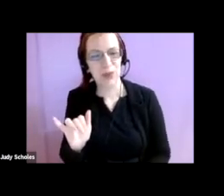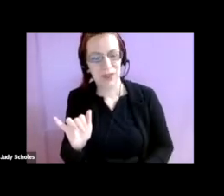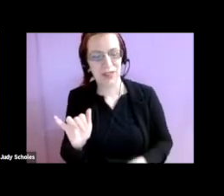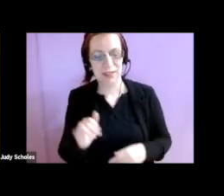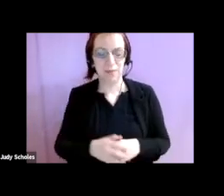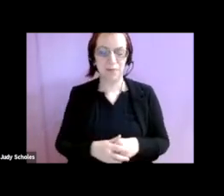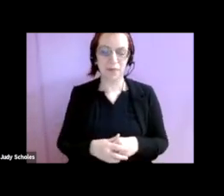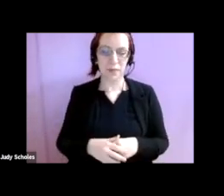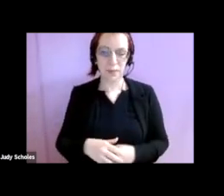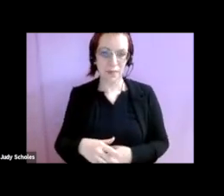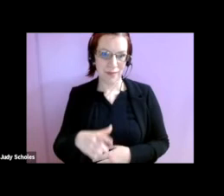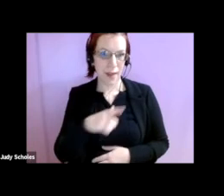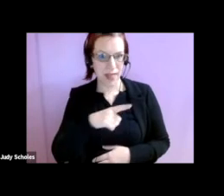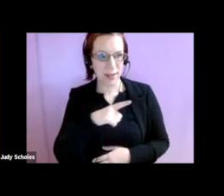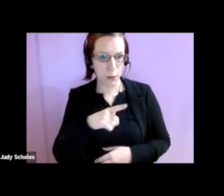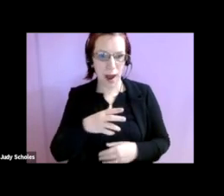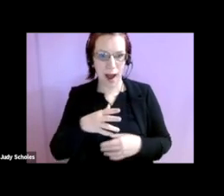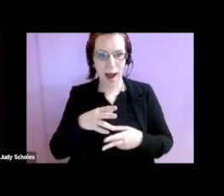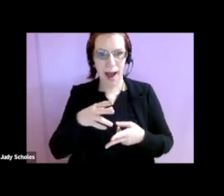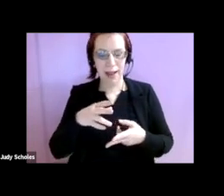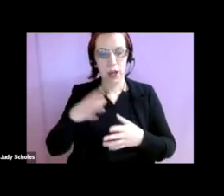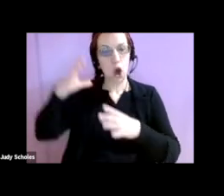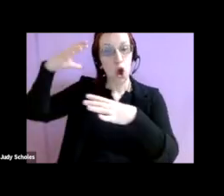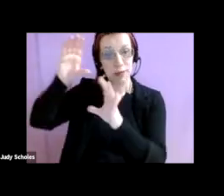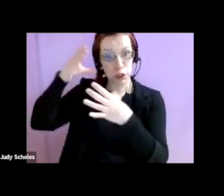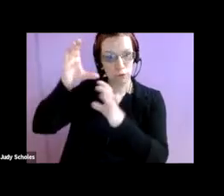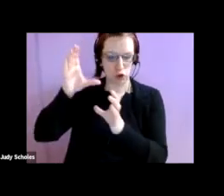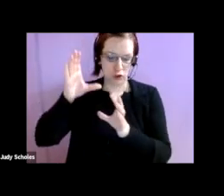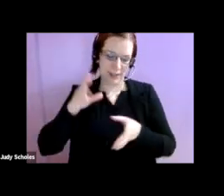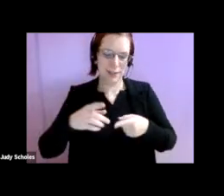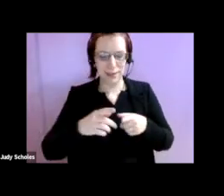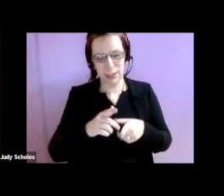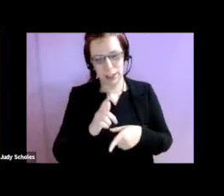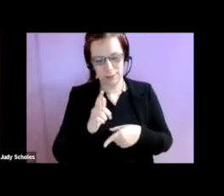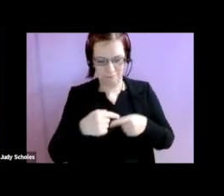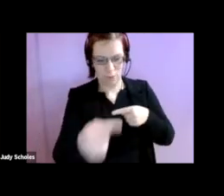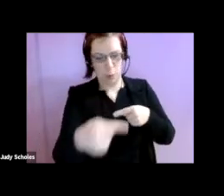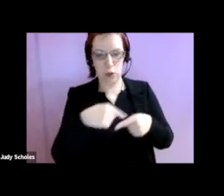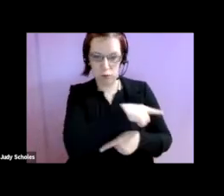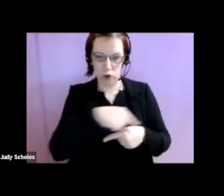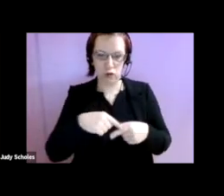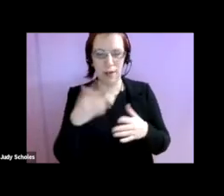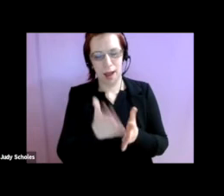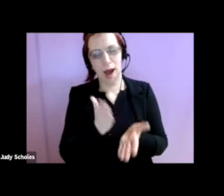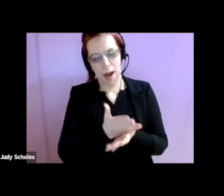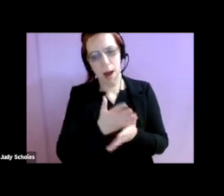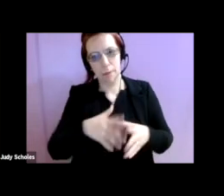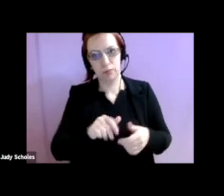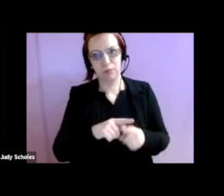that is why we build very big observatories. We don't make them small, we don't put them on a tabletop.